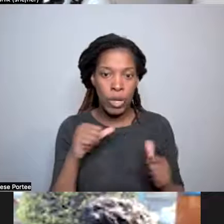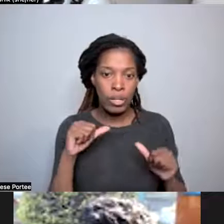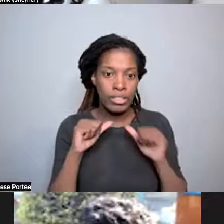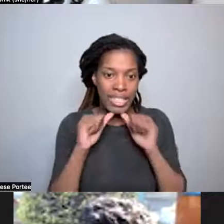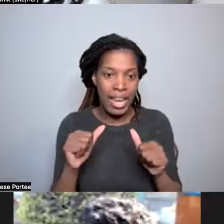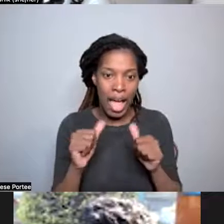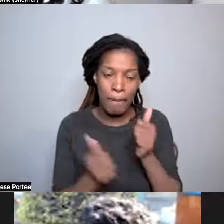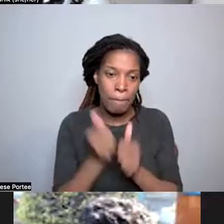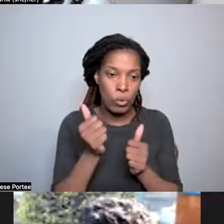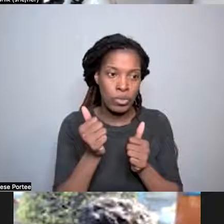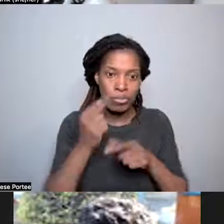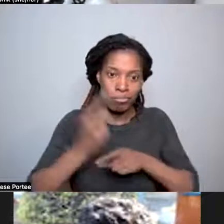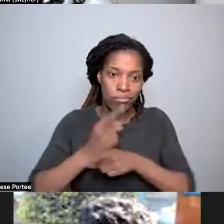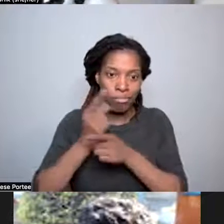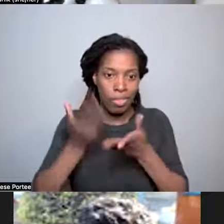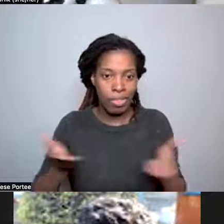the things.